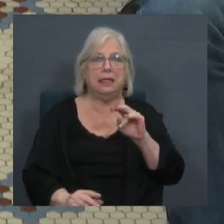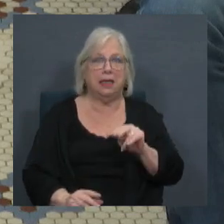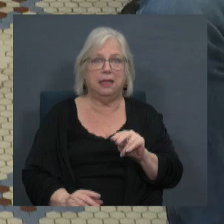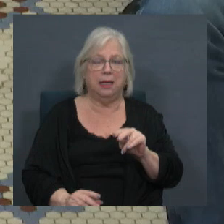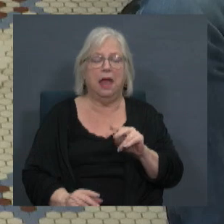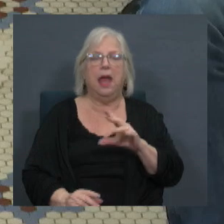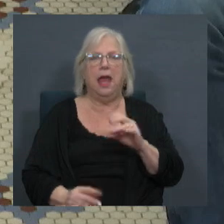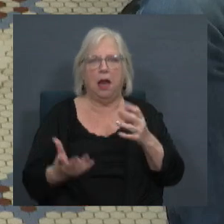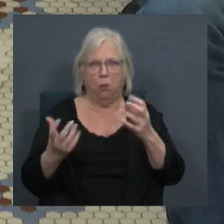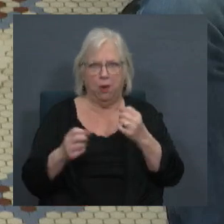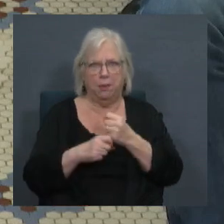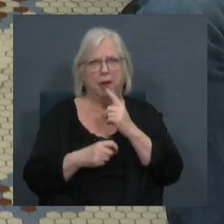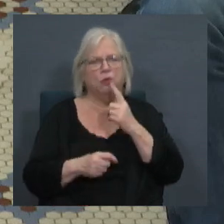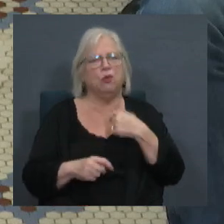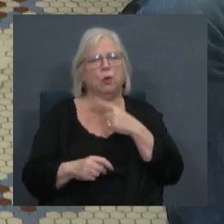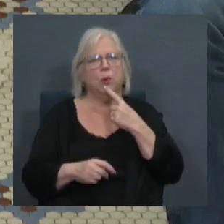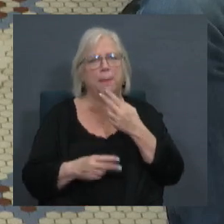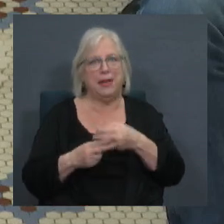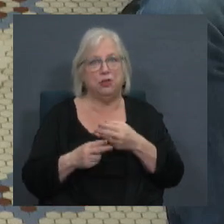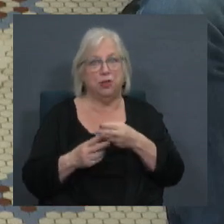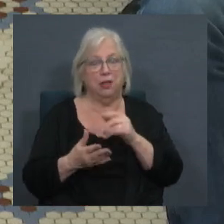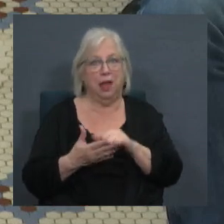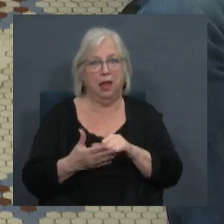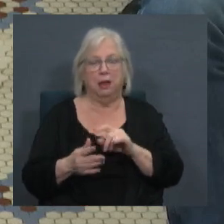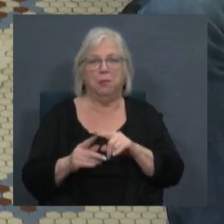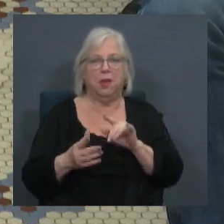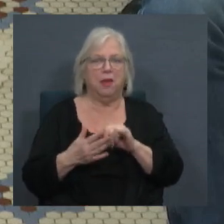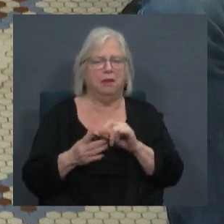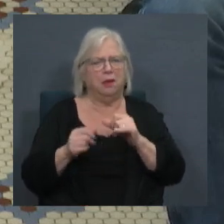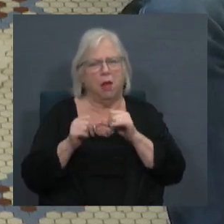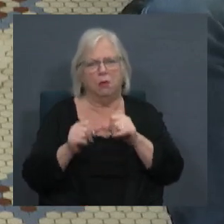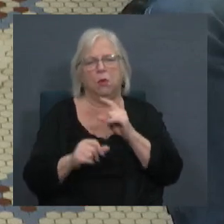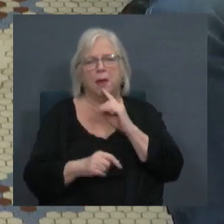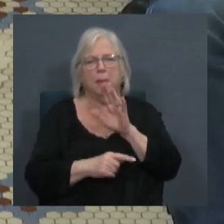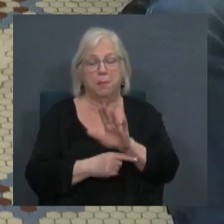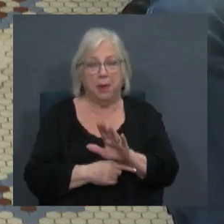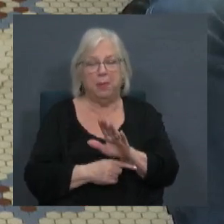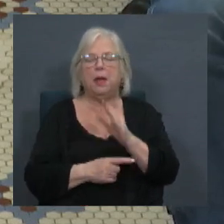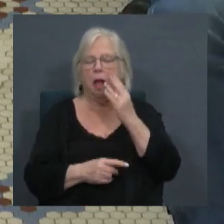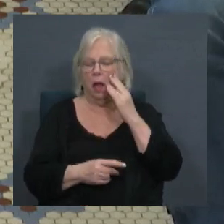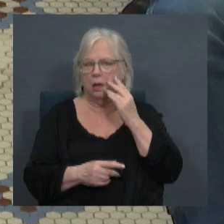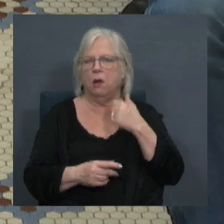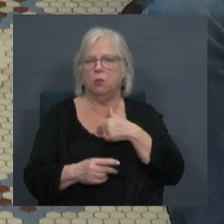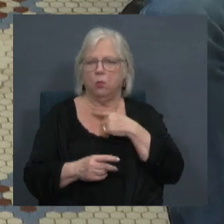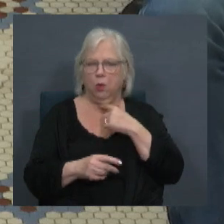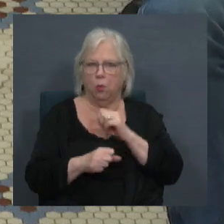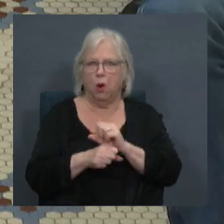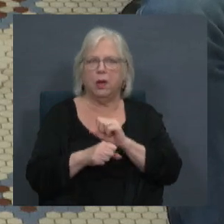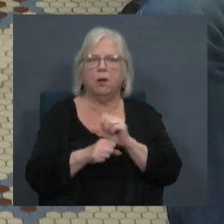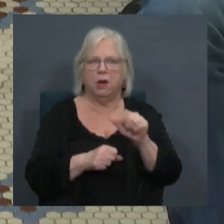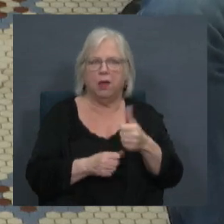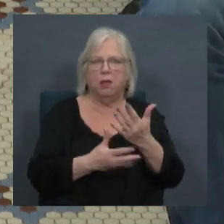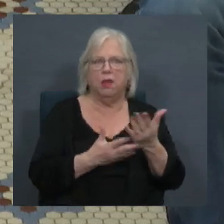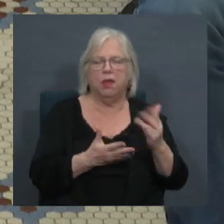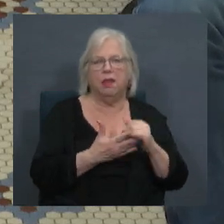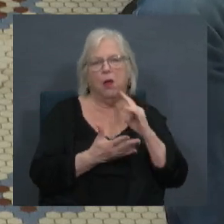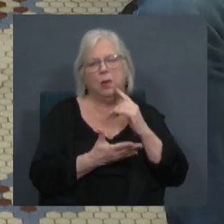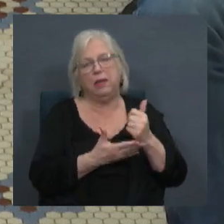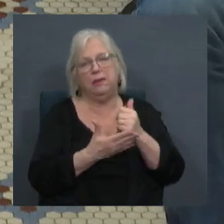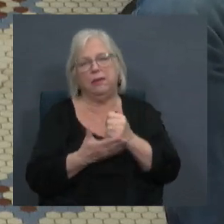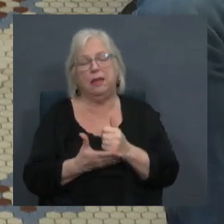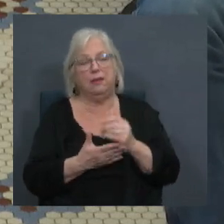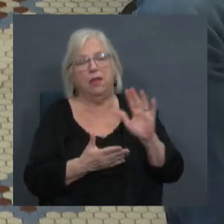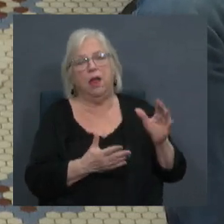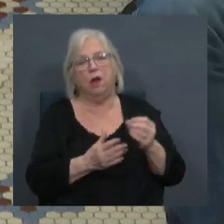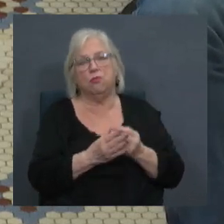sure we mentioned that. But that is an ongoing commitment, and I know we're working on some other things that will assist and help the soul in their growth